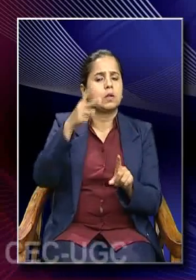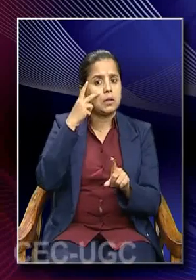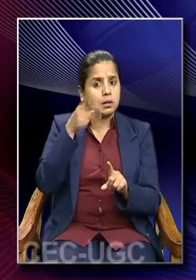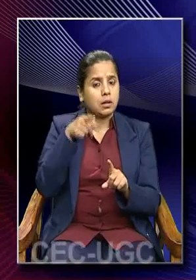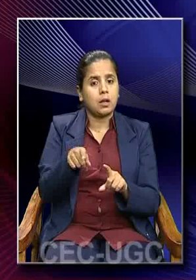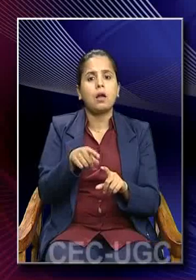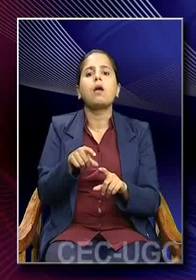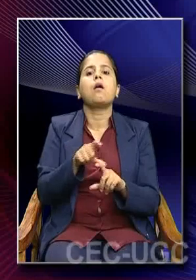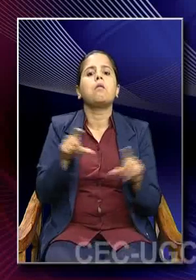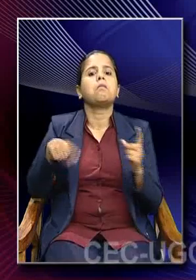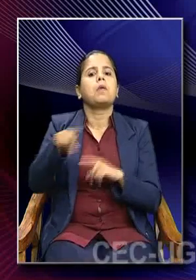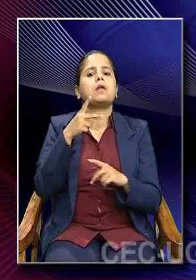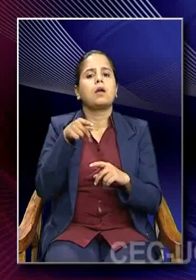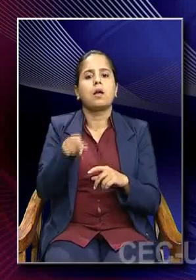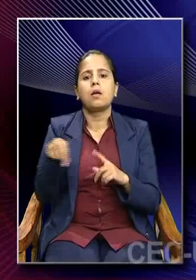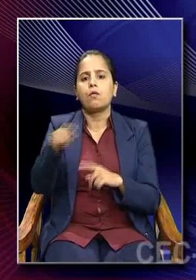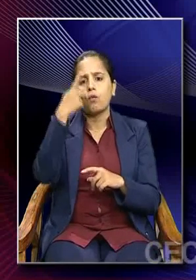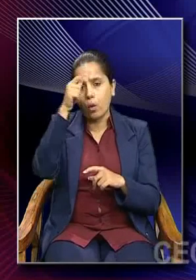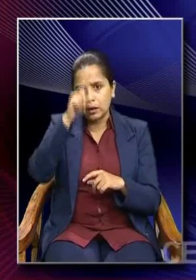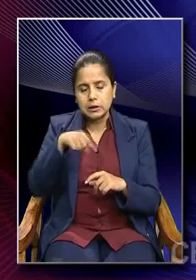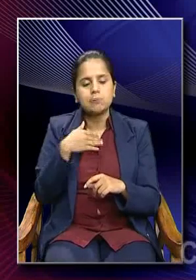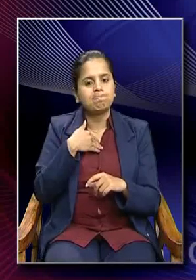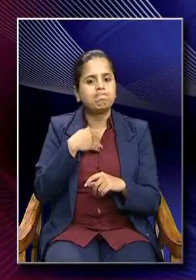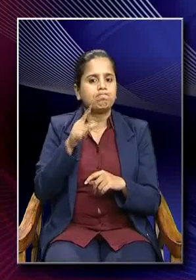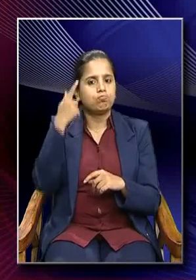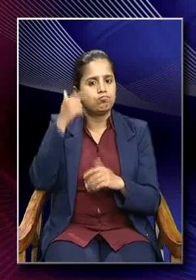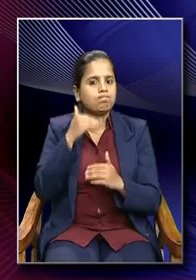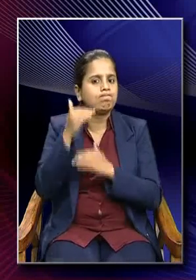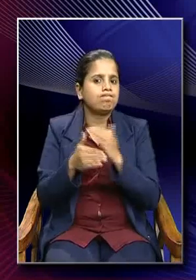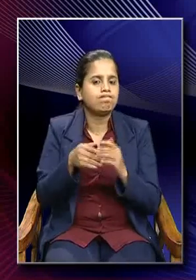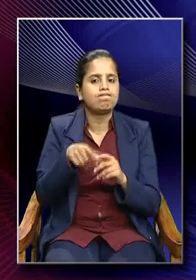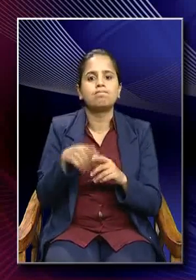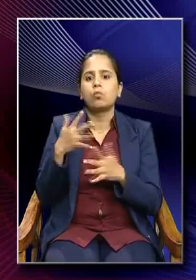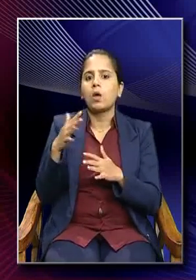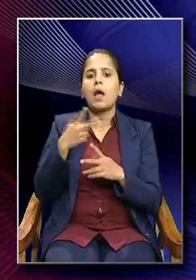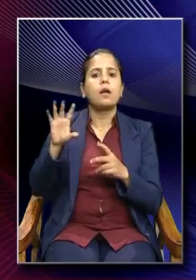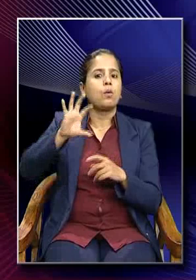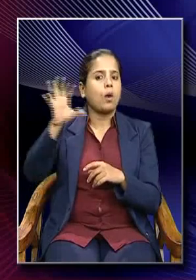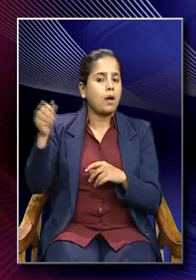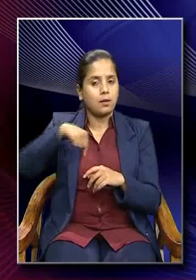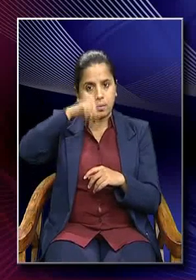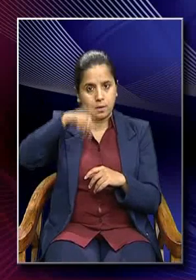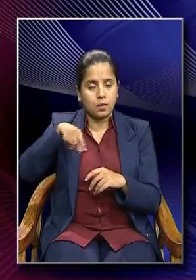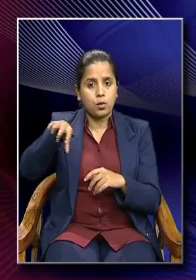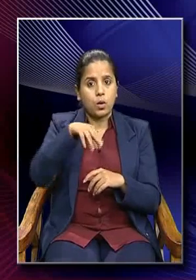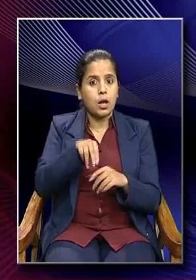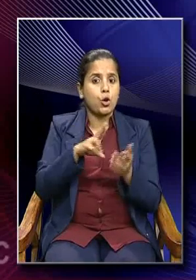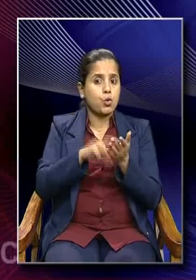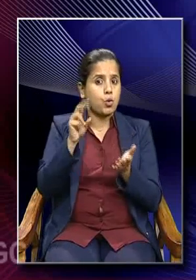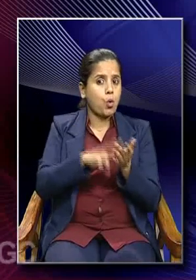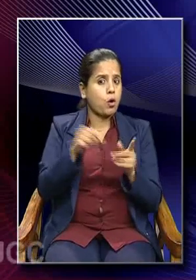transition becomes inevitable for India and other developing nations. So non-violent and sustainable economy is